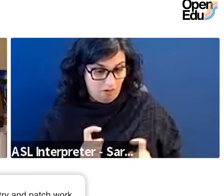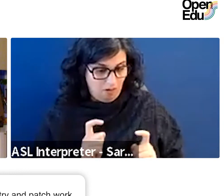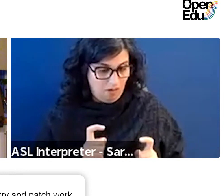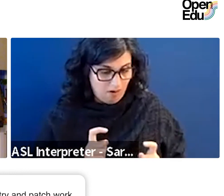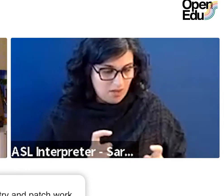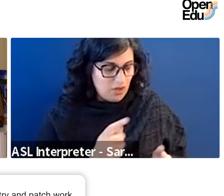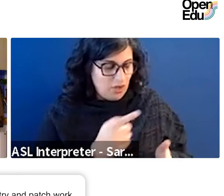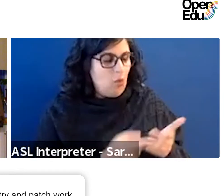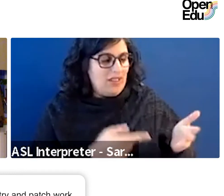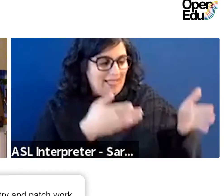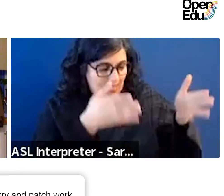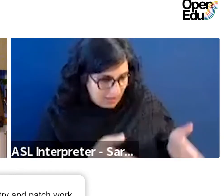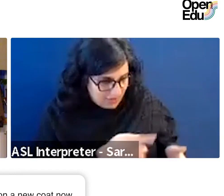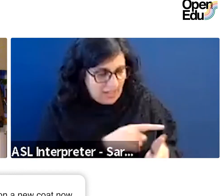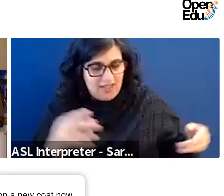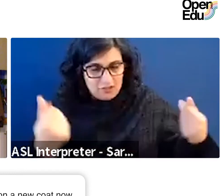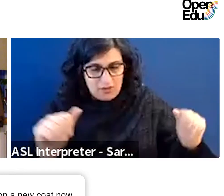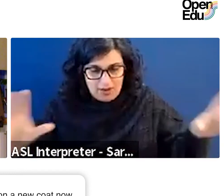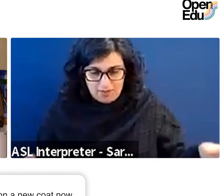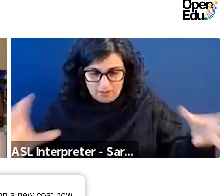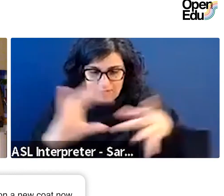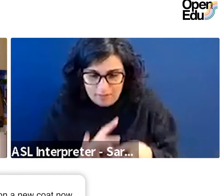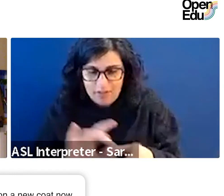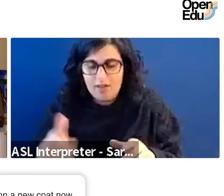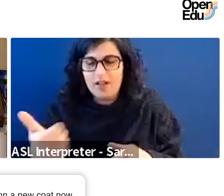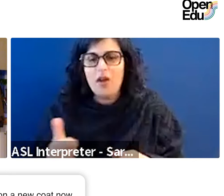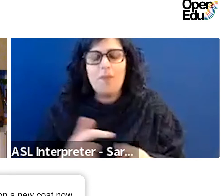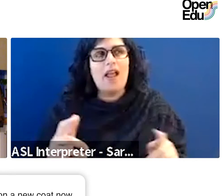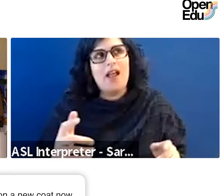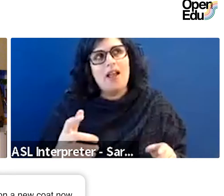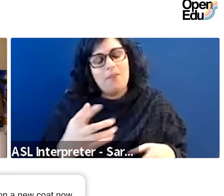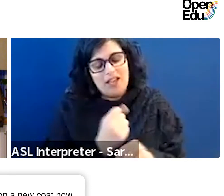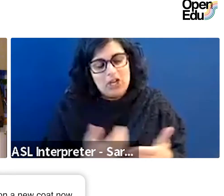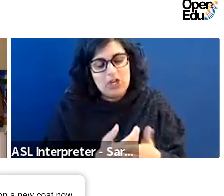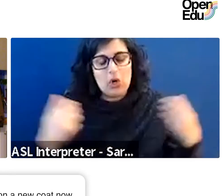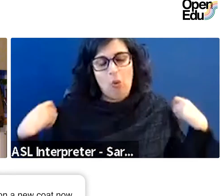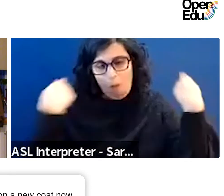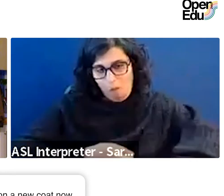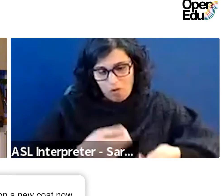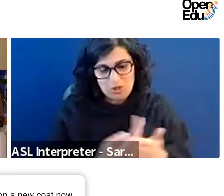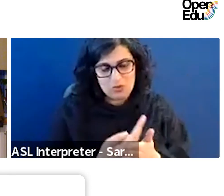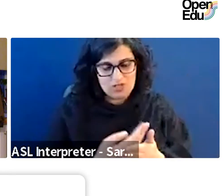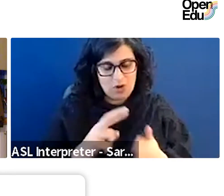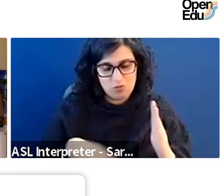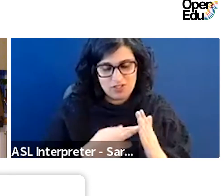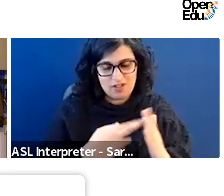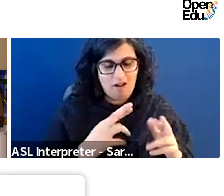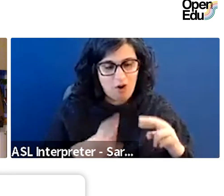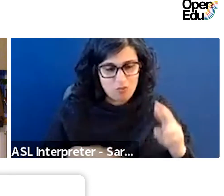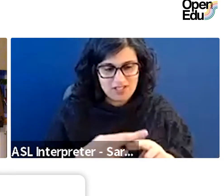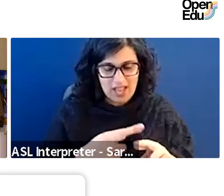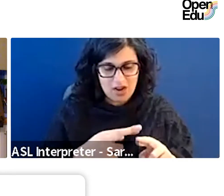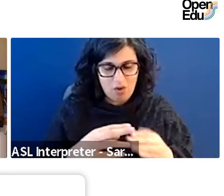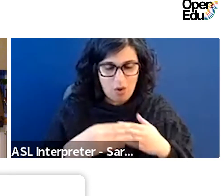try and patchwork together a jacket, but yeah, I'm working on a new coat now using recycled plastic roof insulation